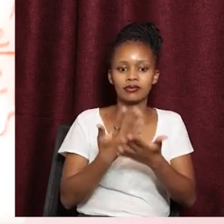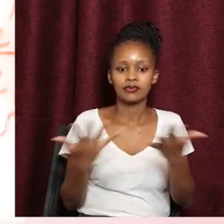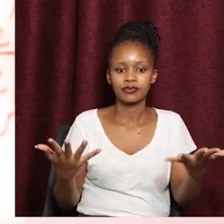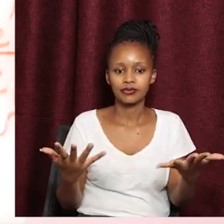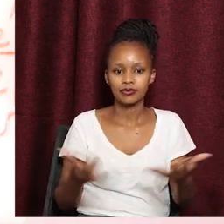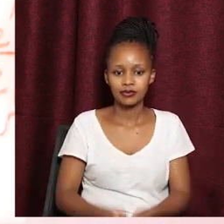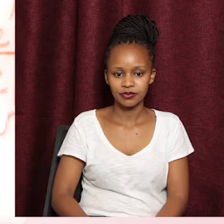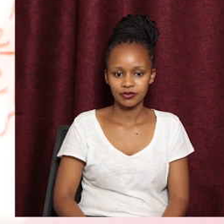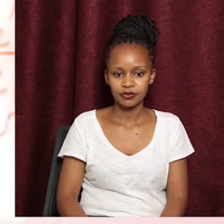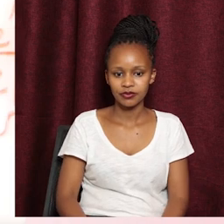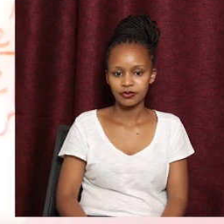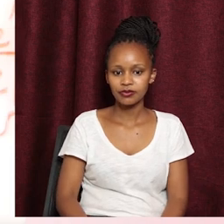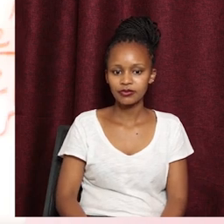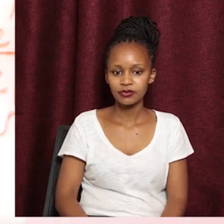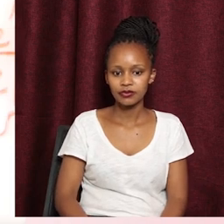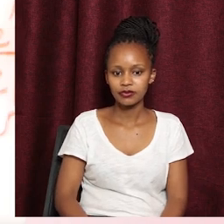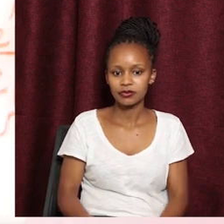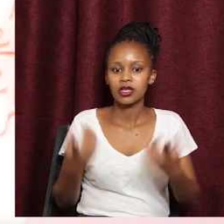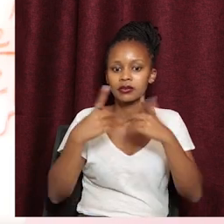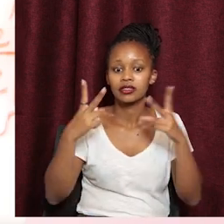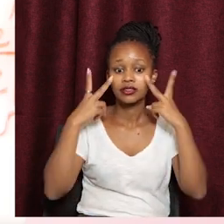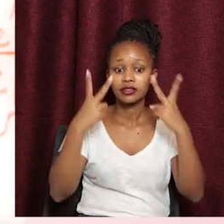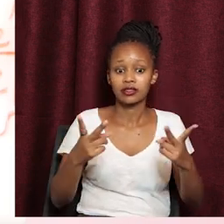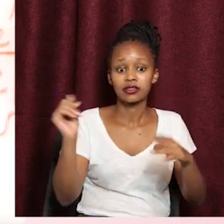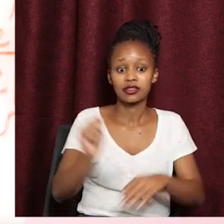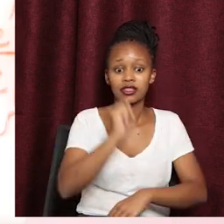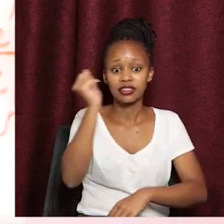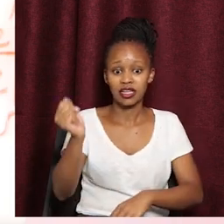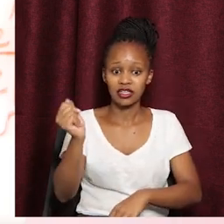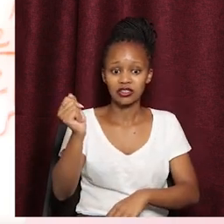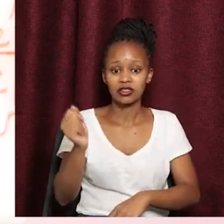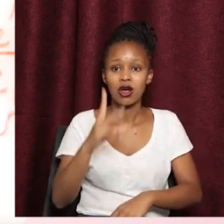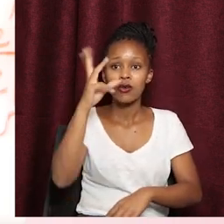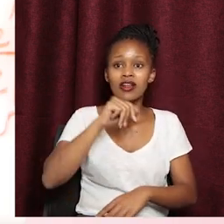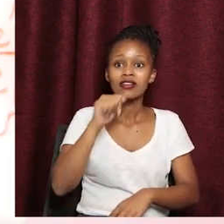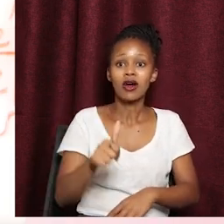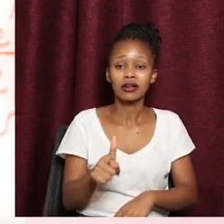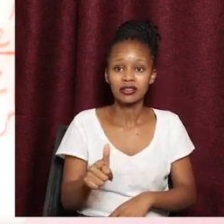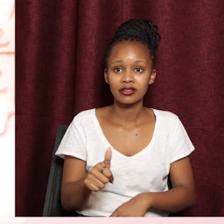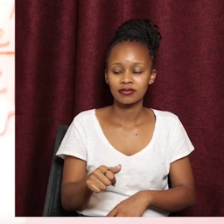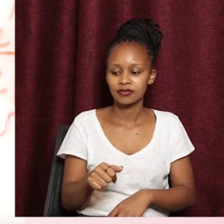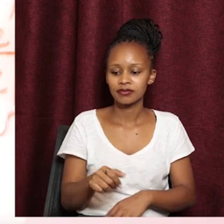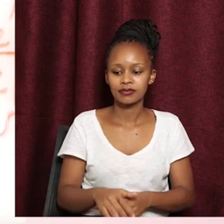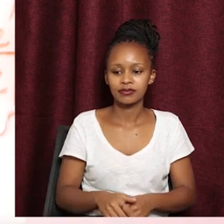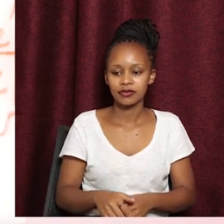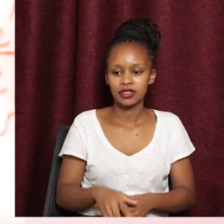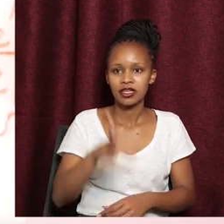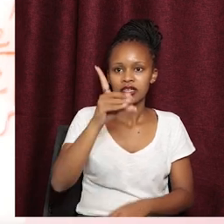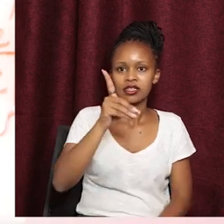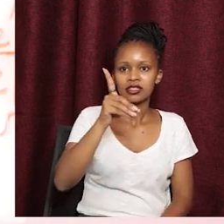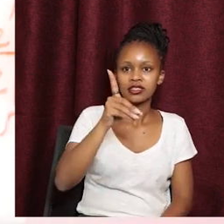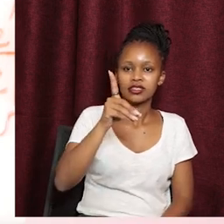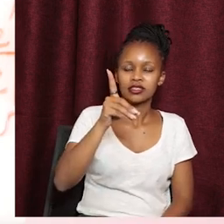But you see, resurrection will not be determined by the quality of the